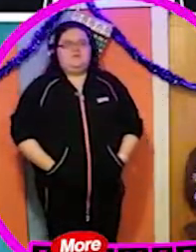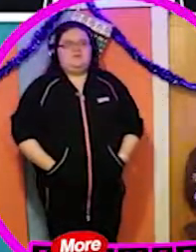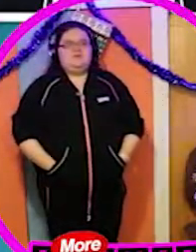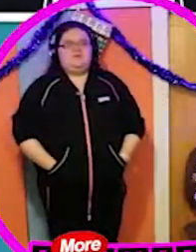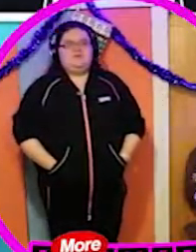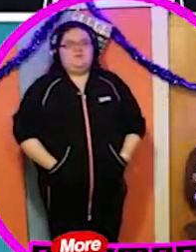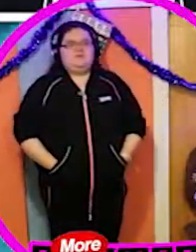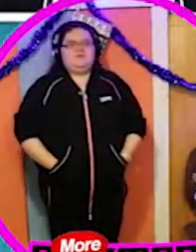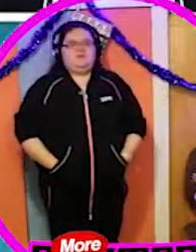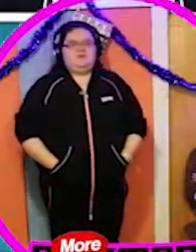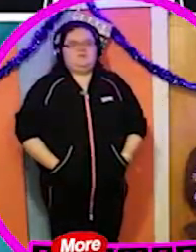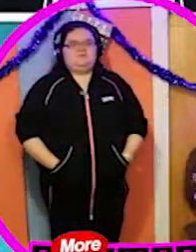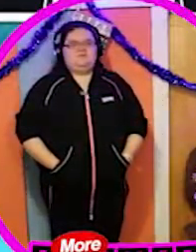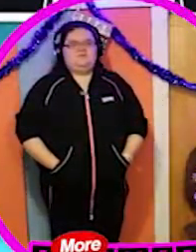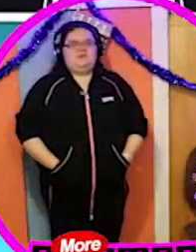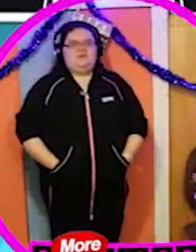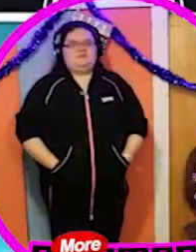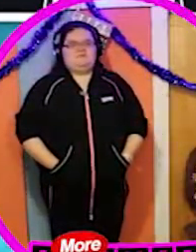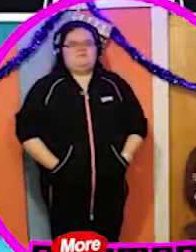Oh. Oh.